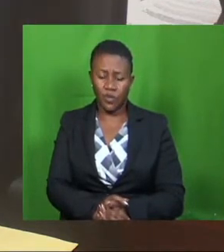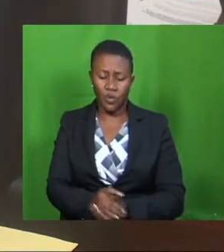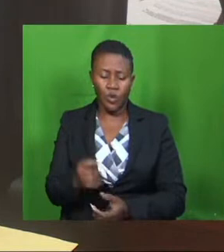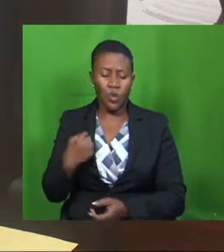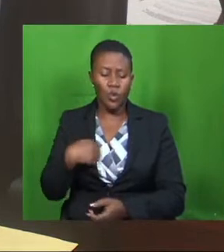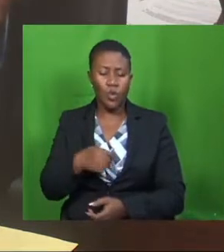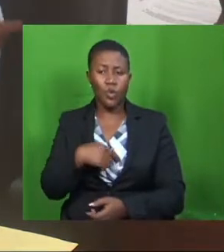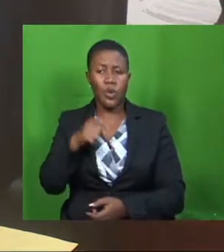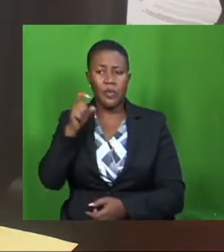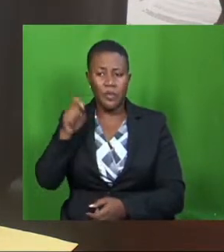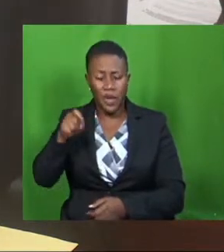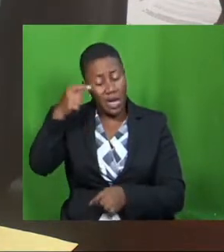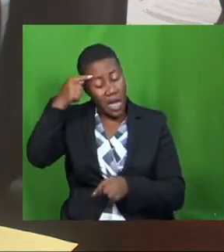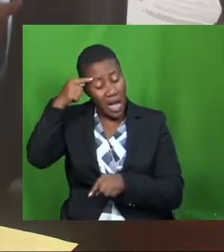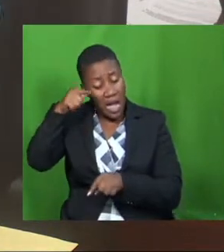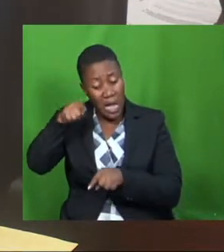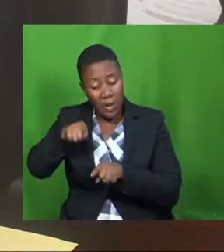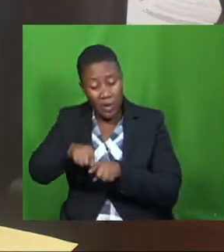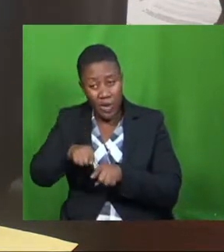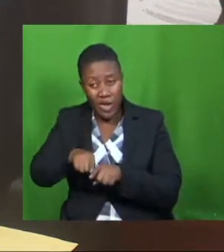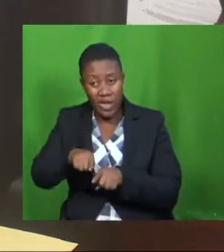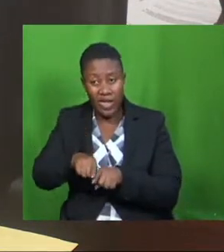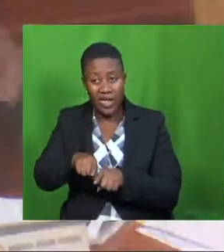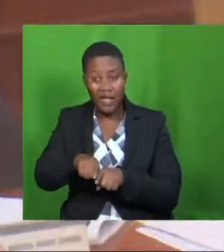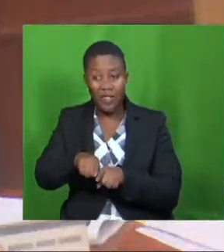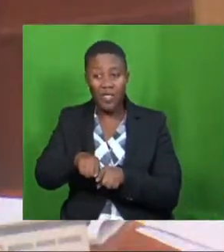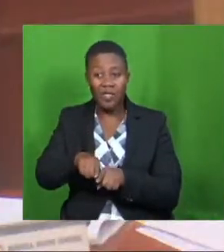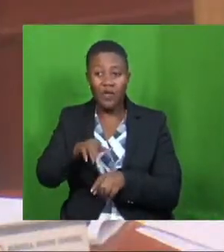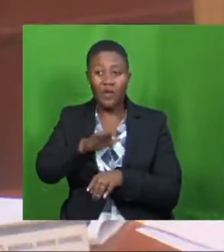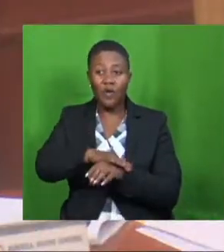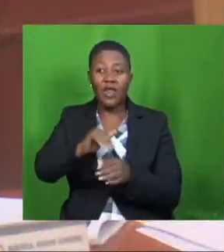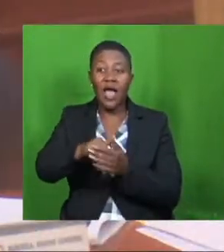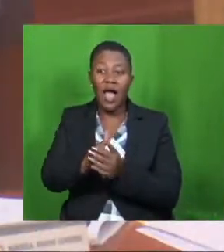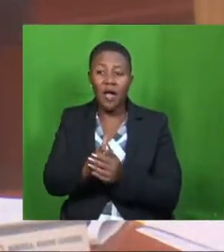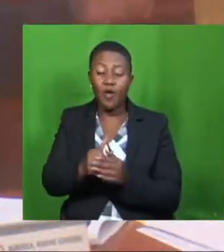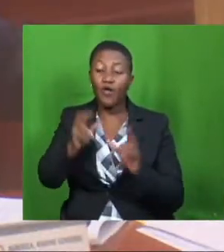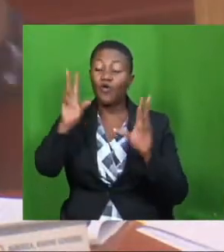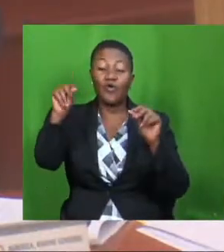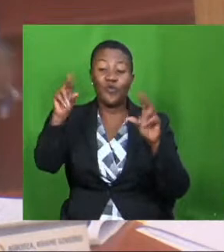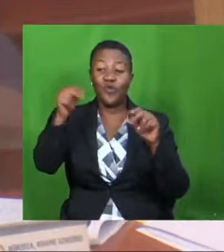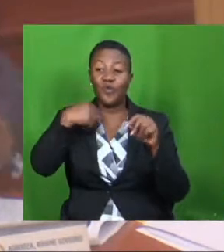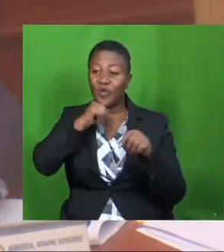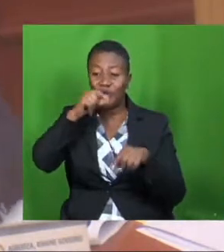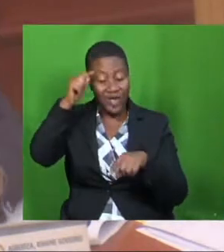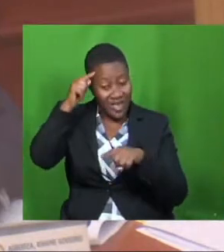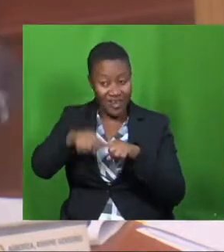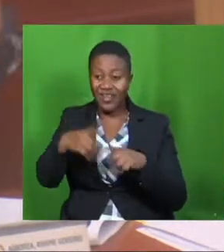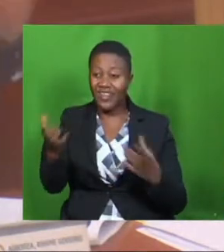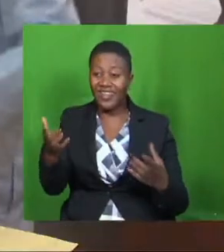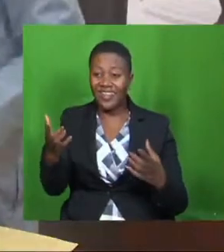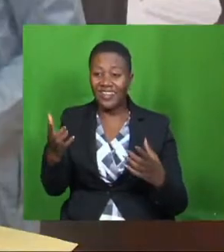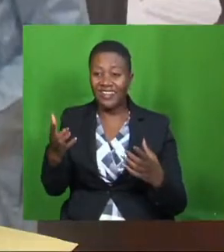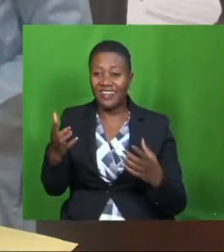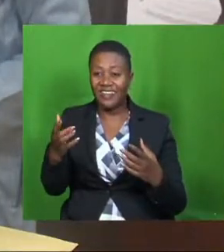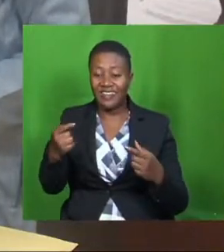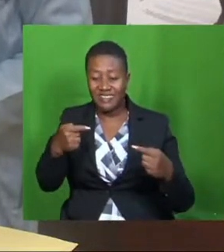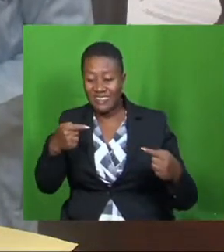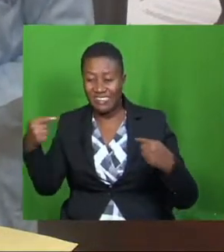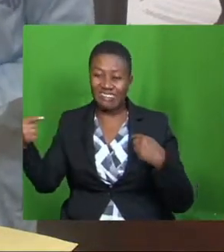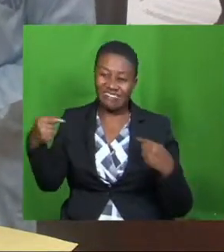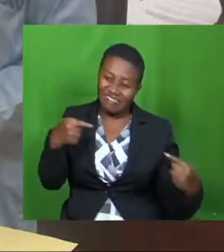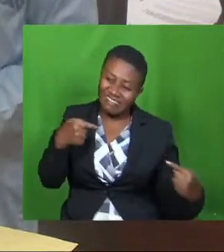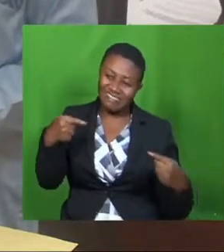dollars, we borrow in foreign currency. And it is obvious to anybody, any analytical person,